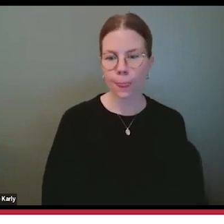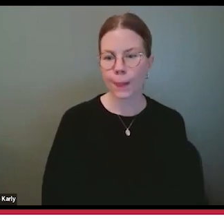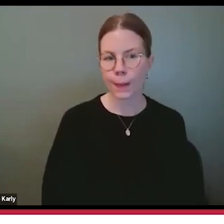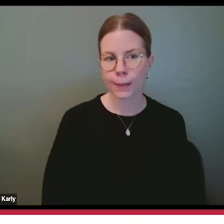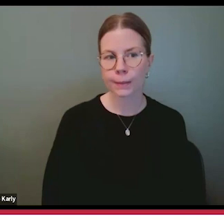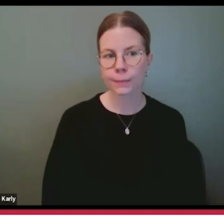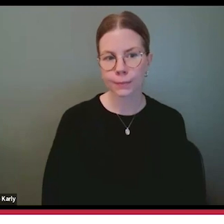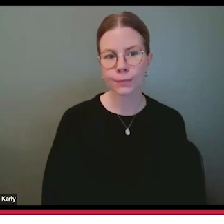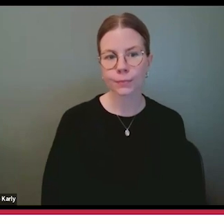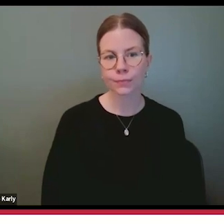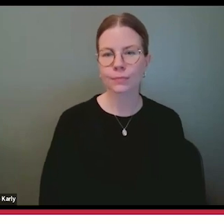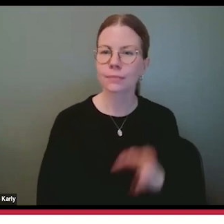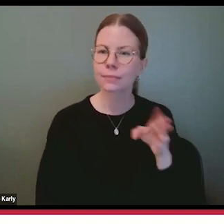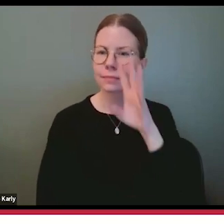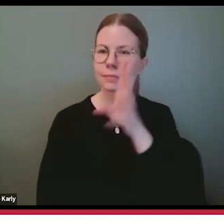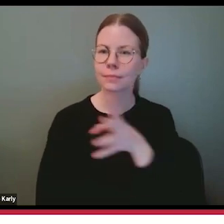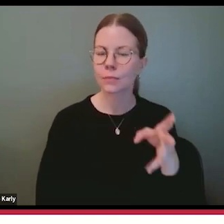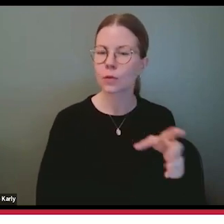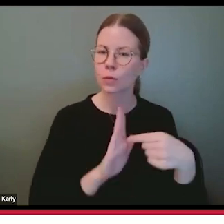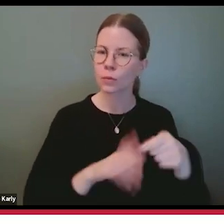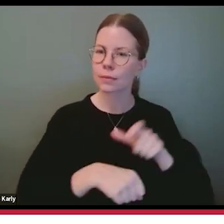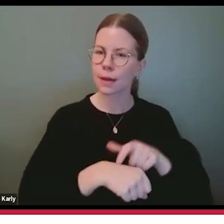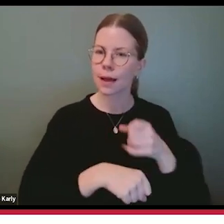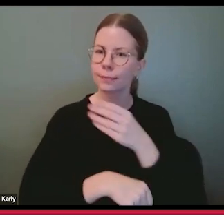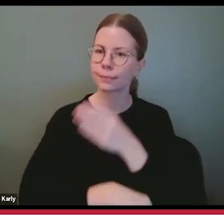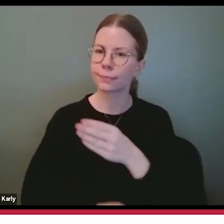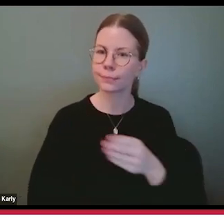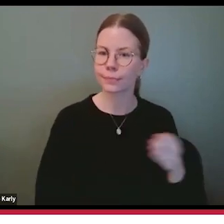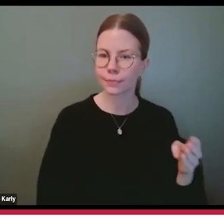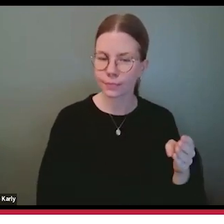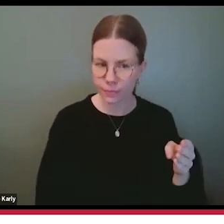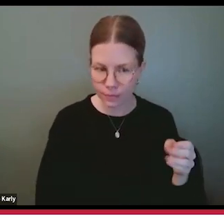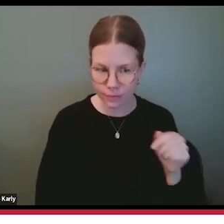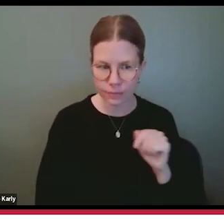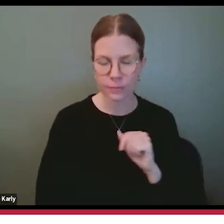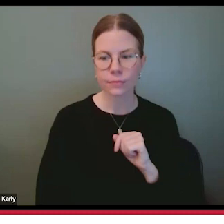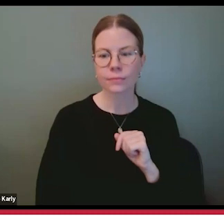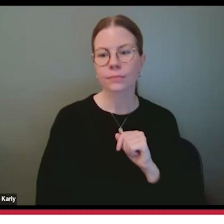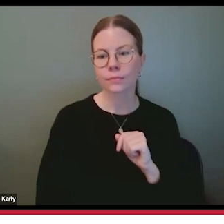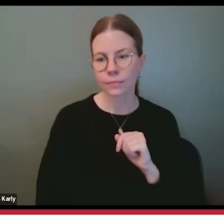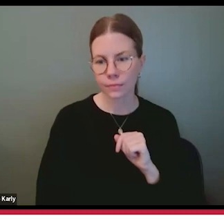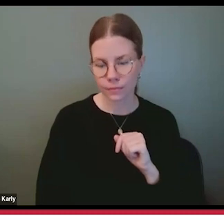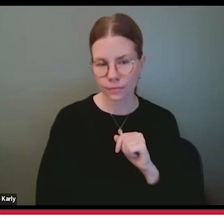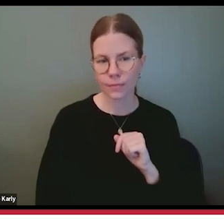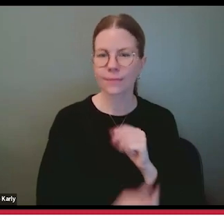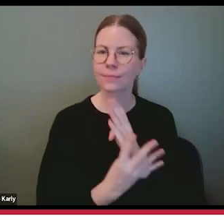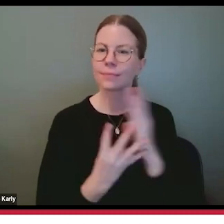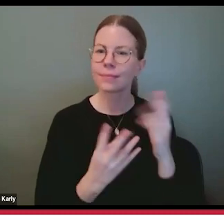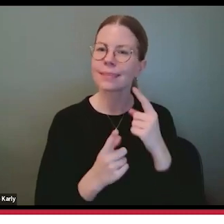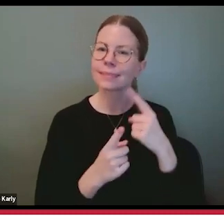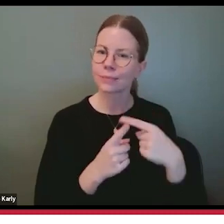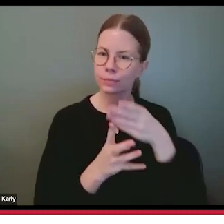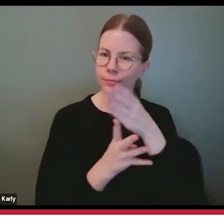is a timeline of the isolations or of the outbreaks of the 4 types of Ebola